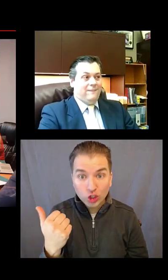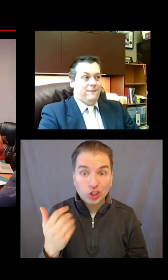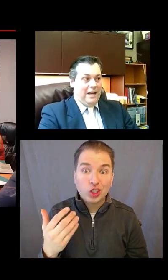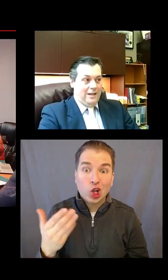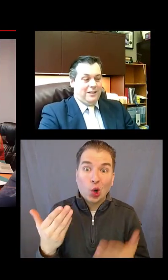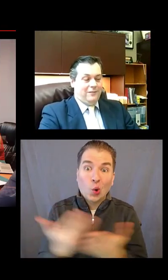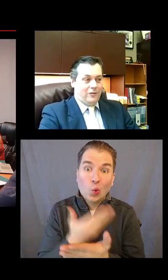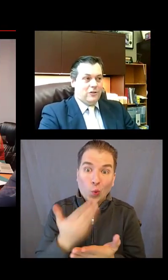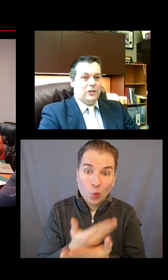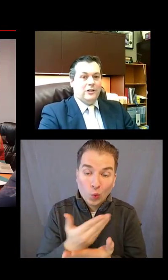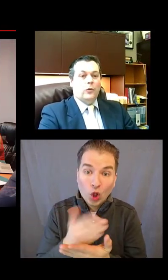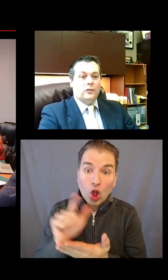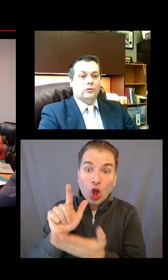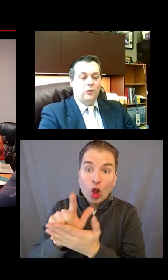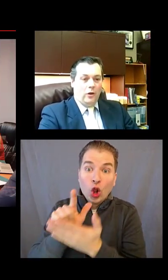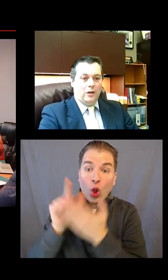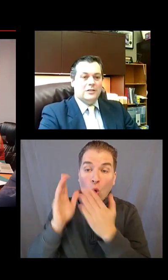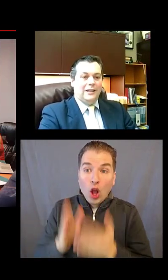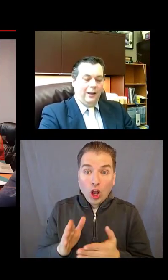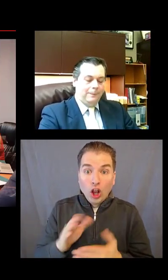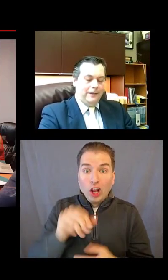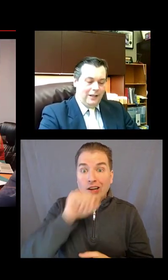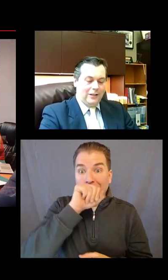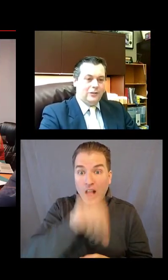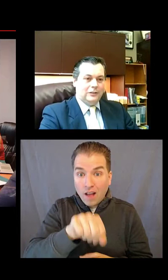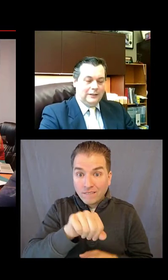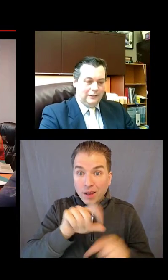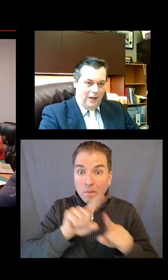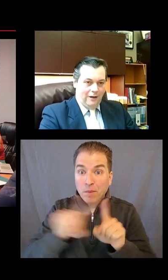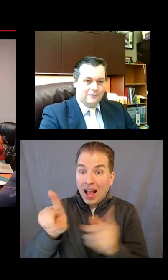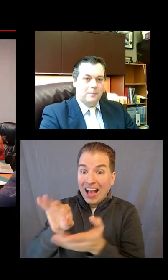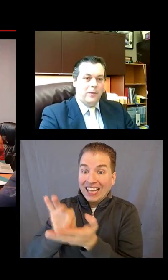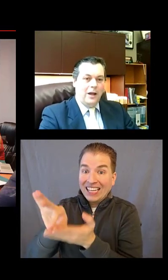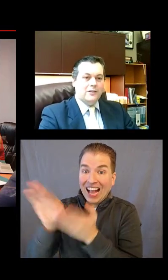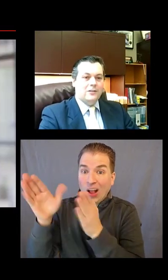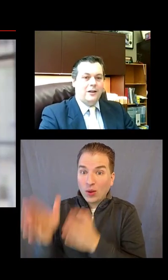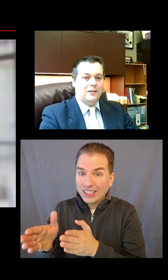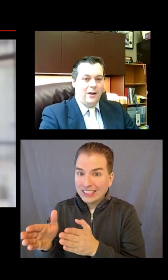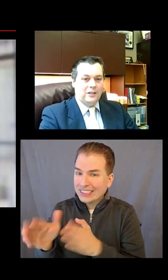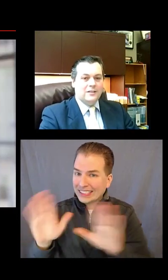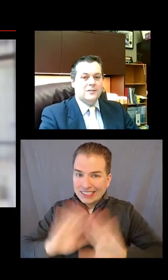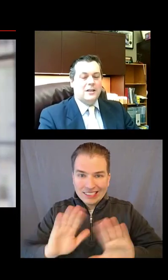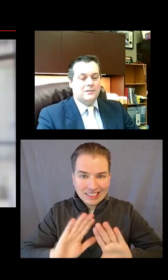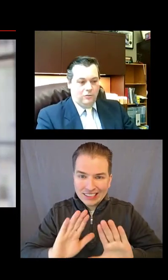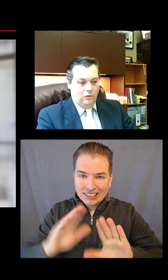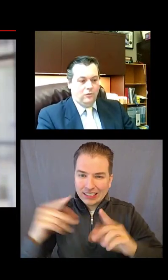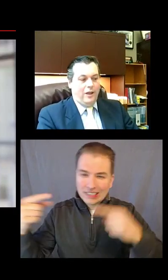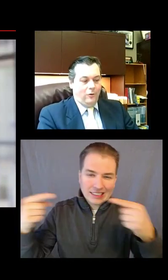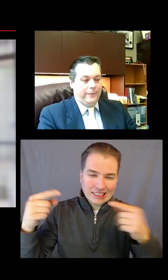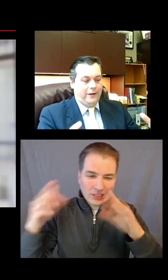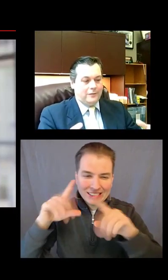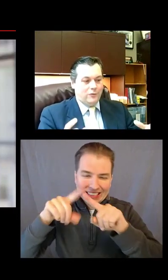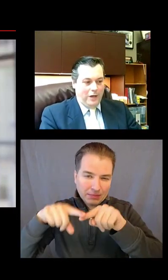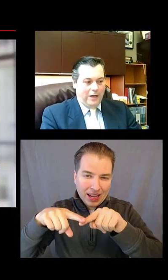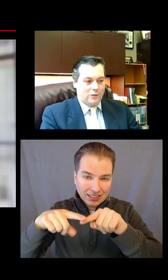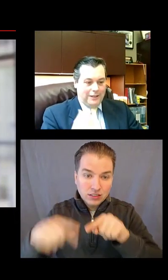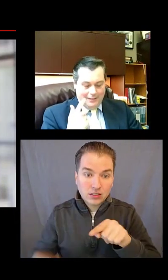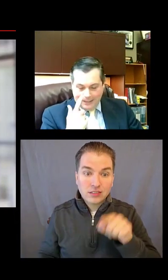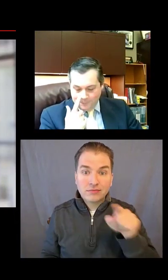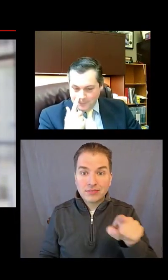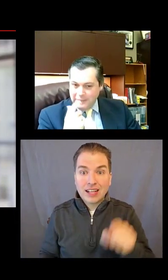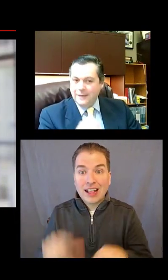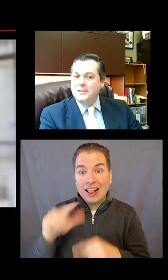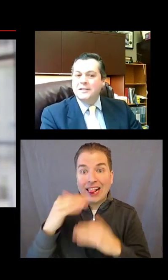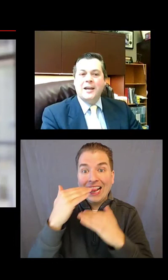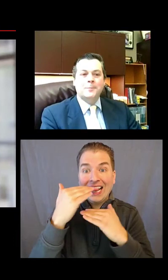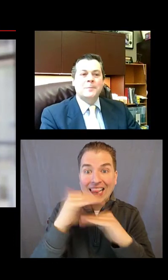new and fancy version, which lawyers in particularly love, but accountants do help us to rationalize